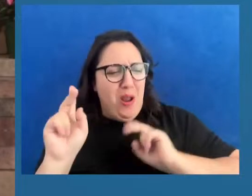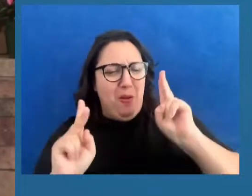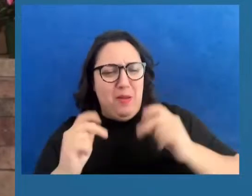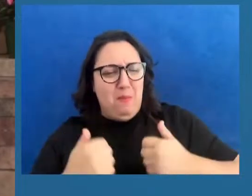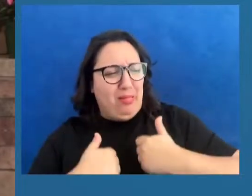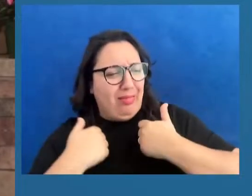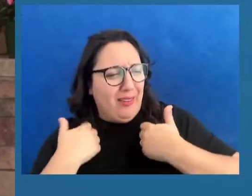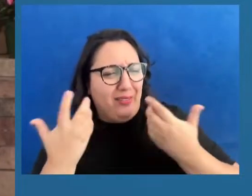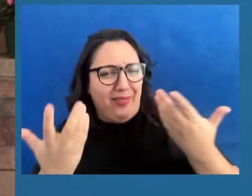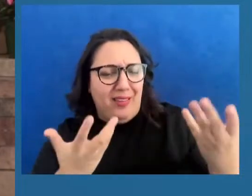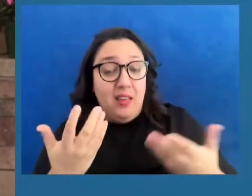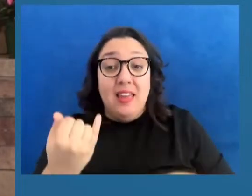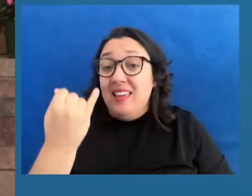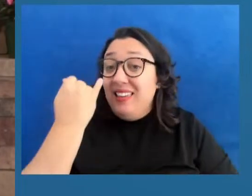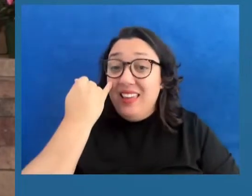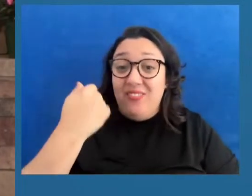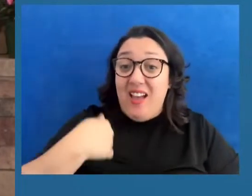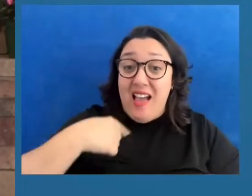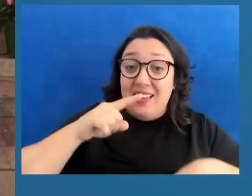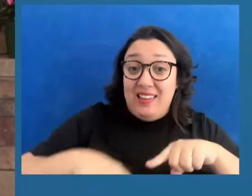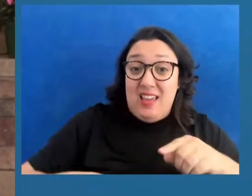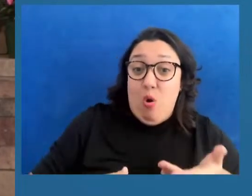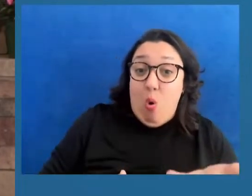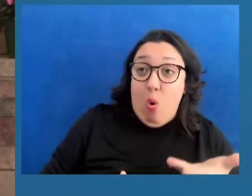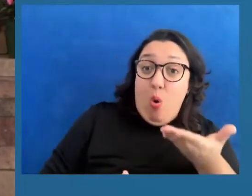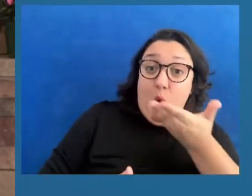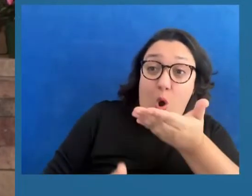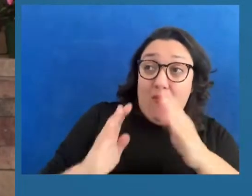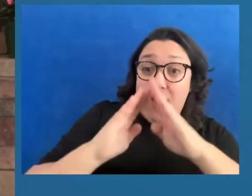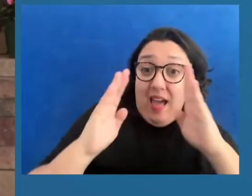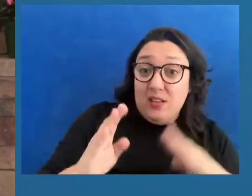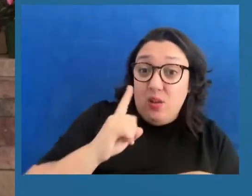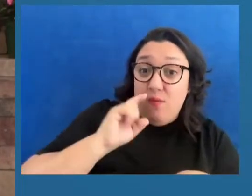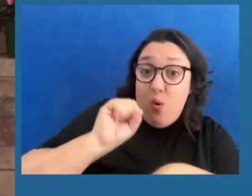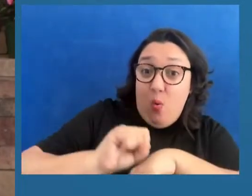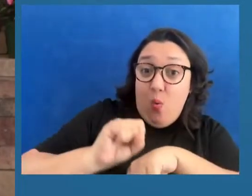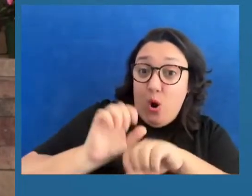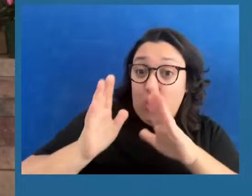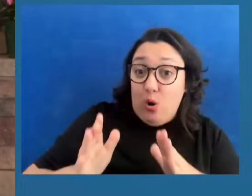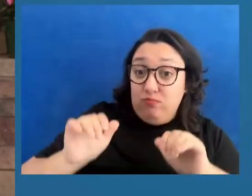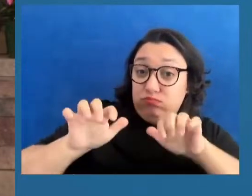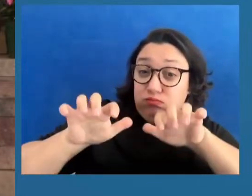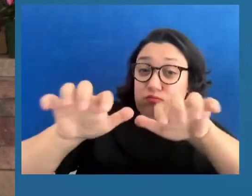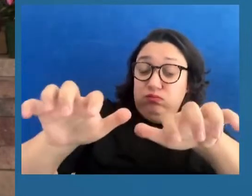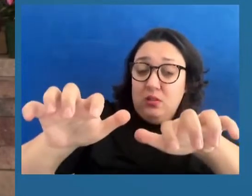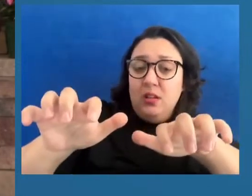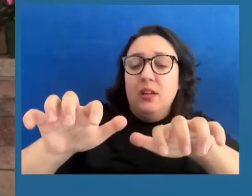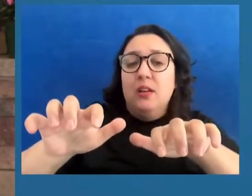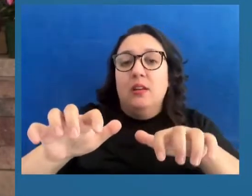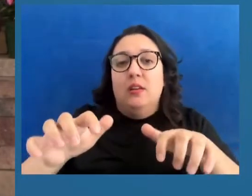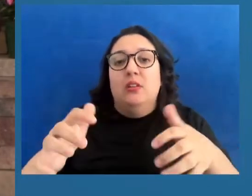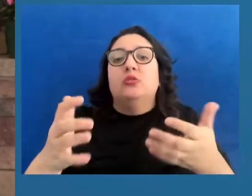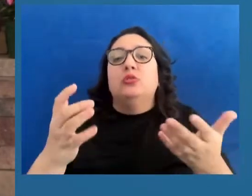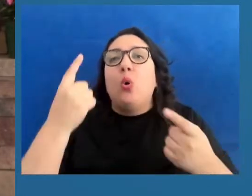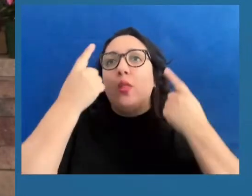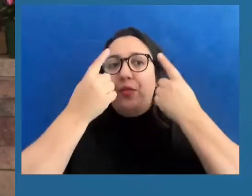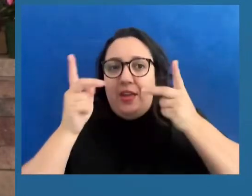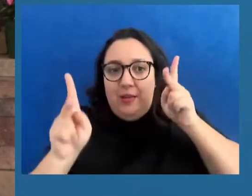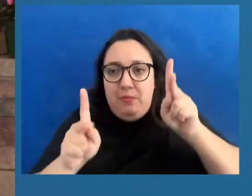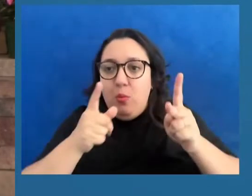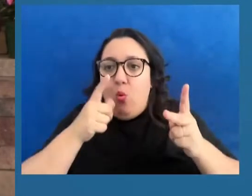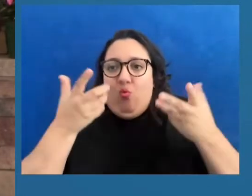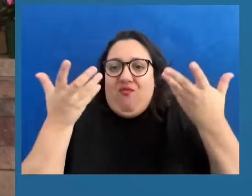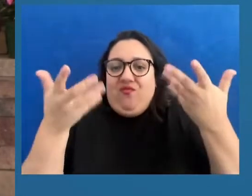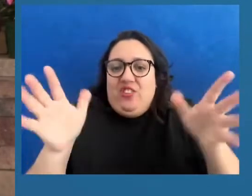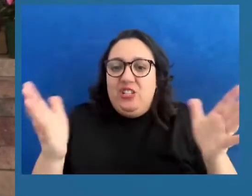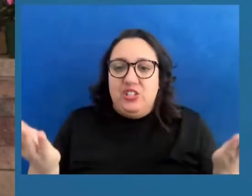their workers, they might have to find someplace else. So we think about the people who are already here, who raise their children, and